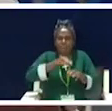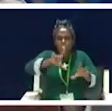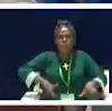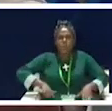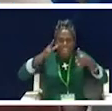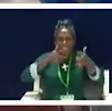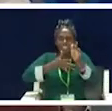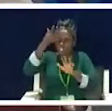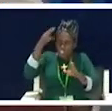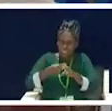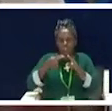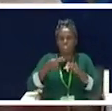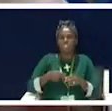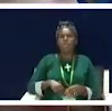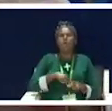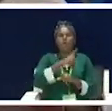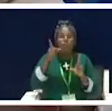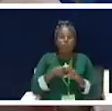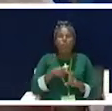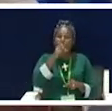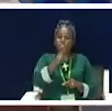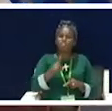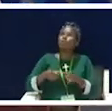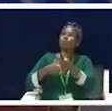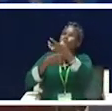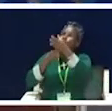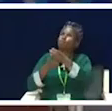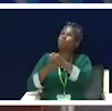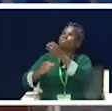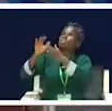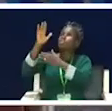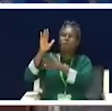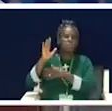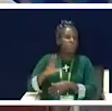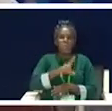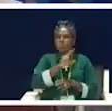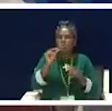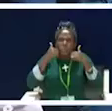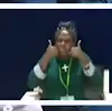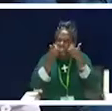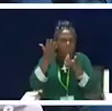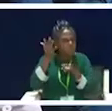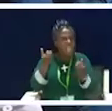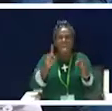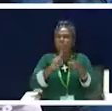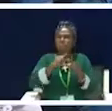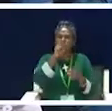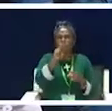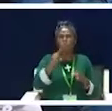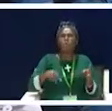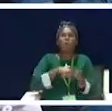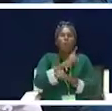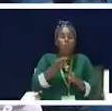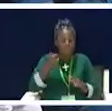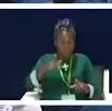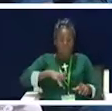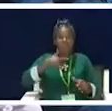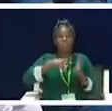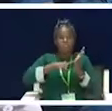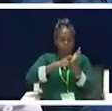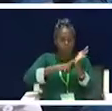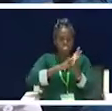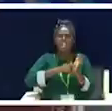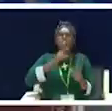Jesus. When you lean on Him, no shame will overtake you. When you feel weak, just turn